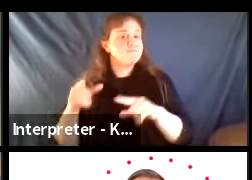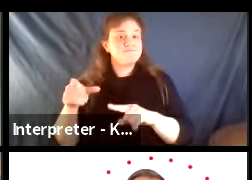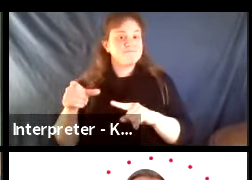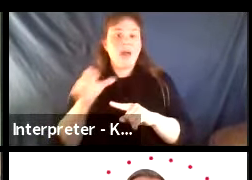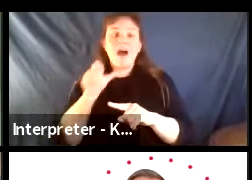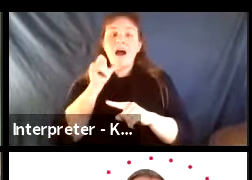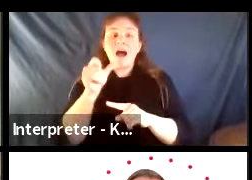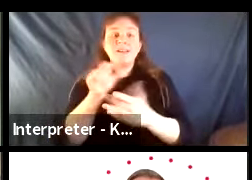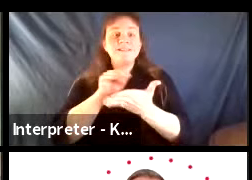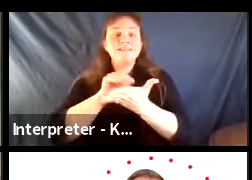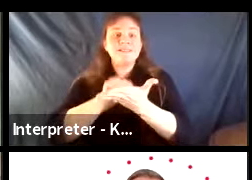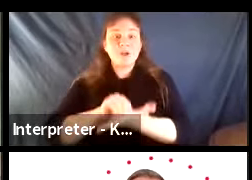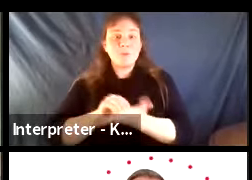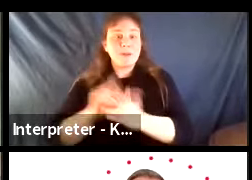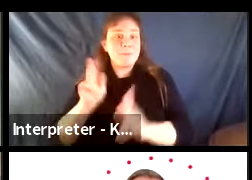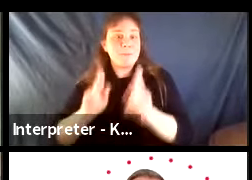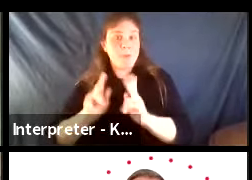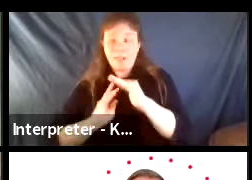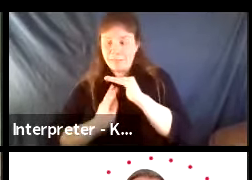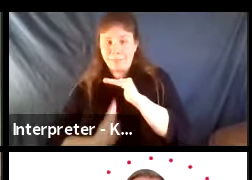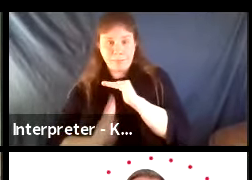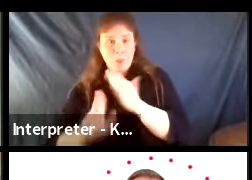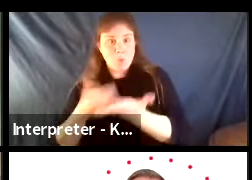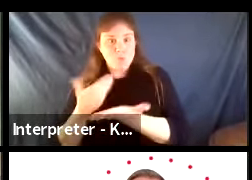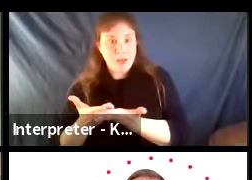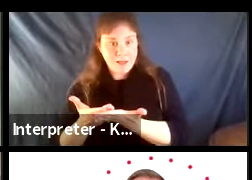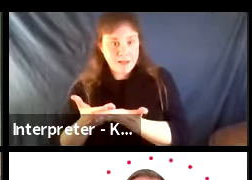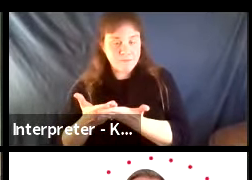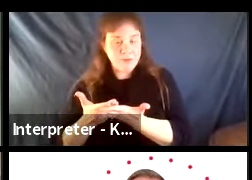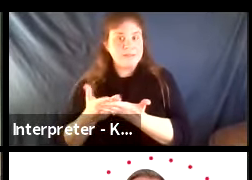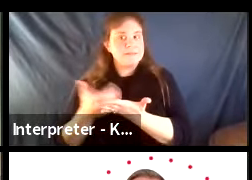particular. So I would really encourage us to